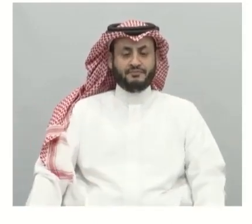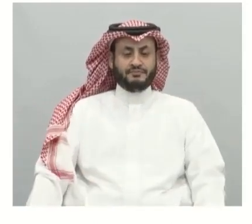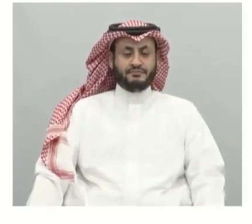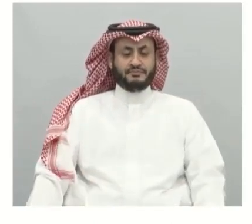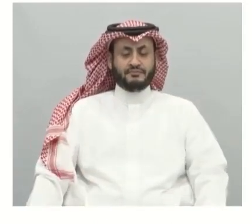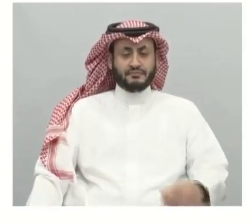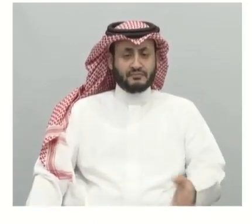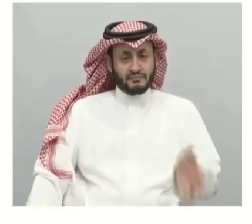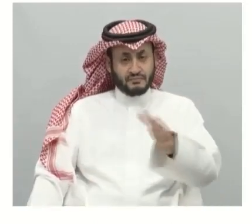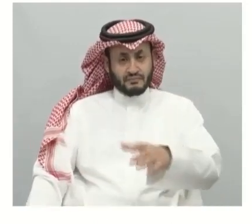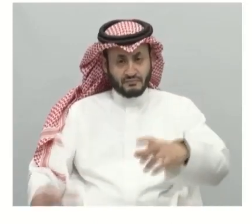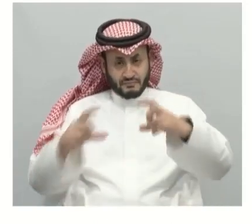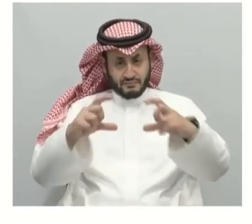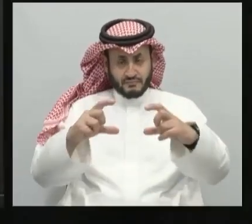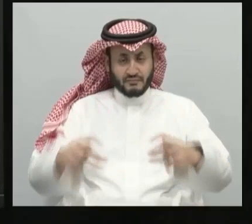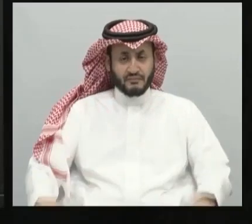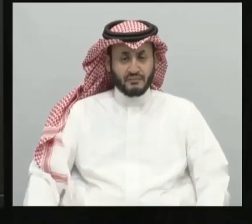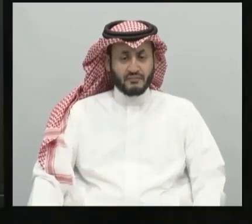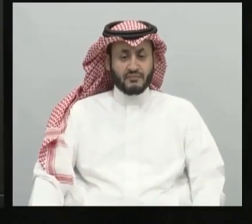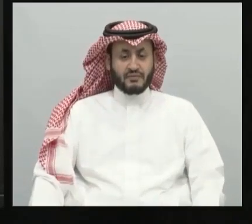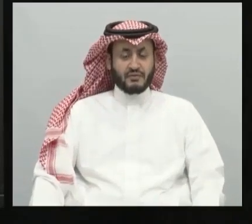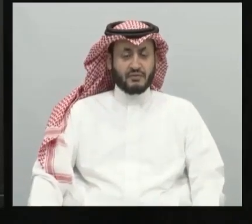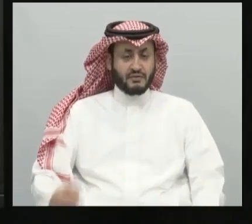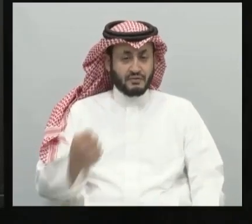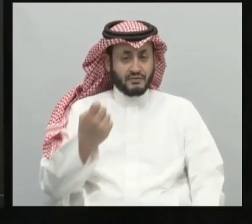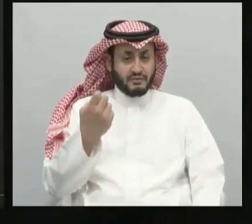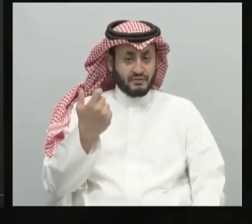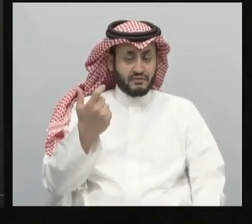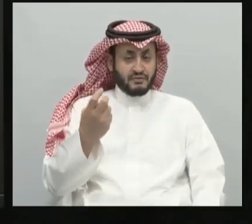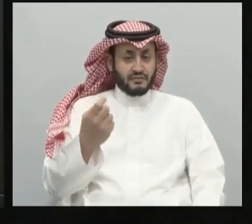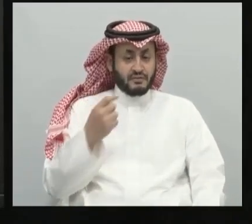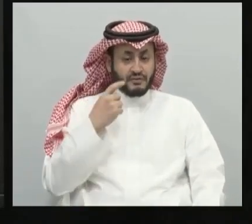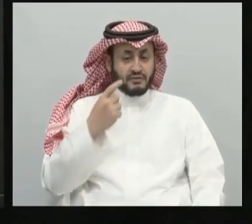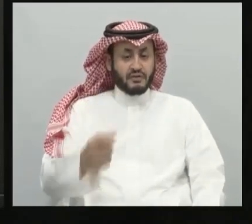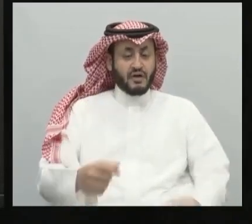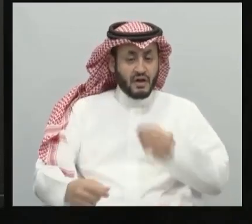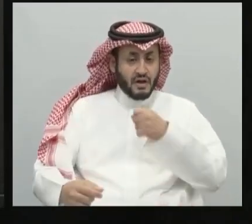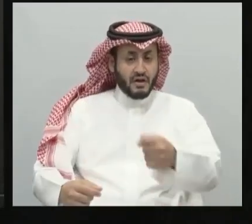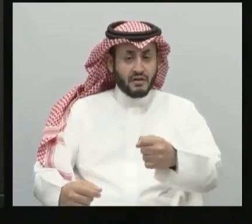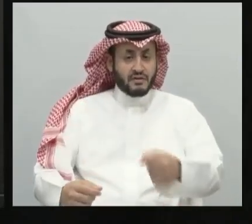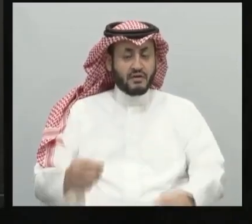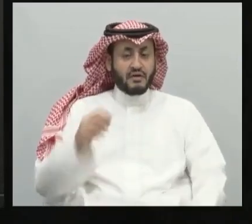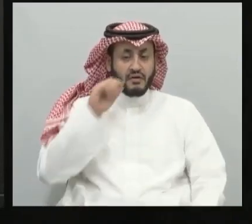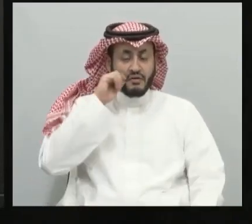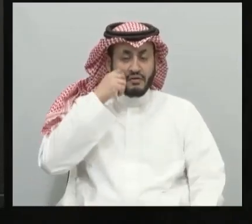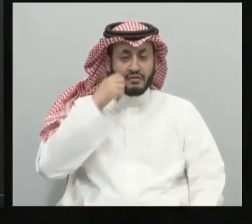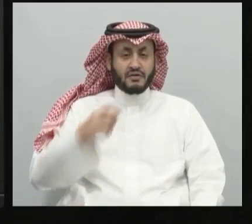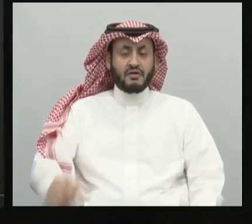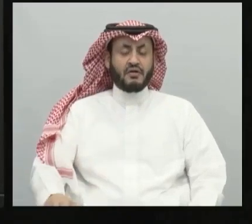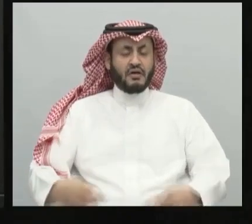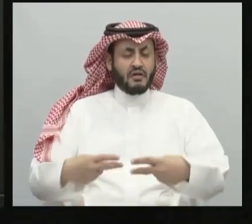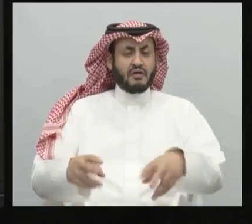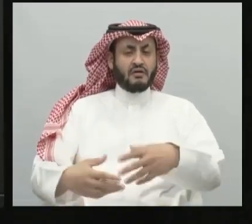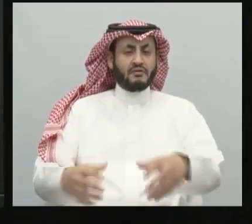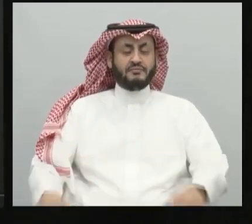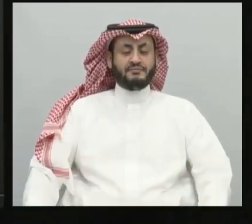Look at the next picture right here. He's interviewing a man in the street, random, or maybe a stranger.